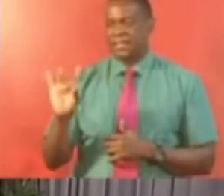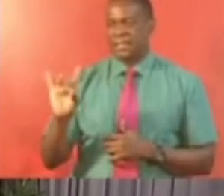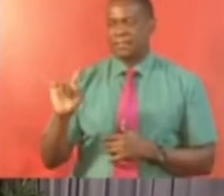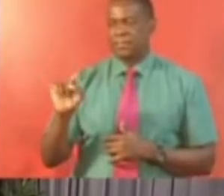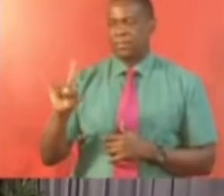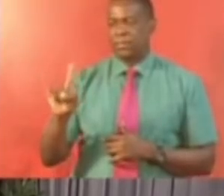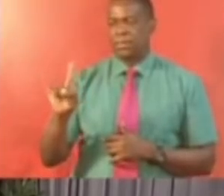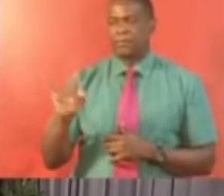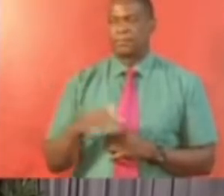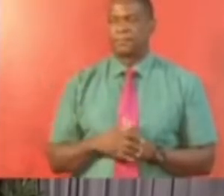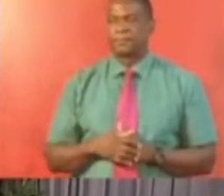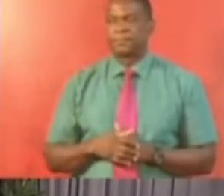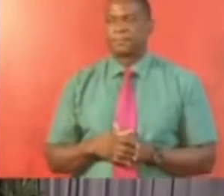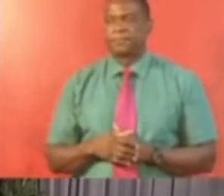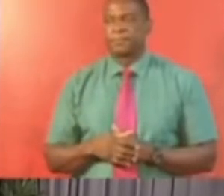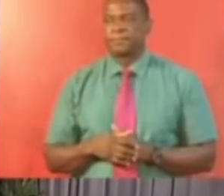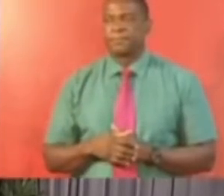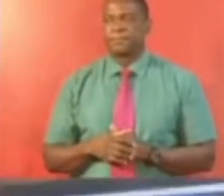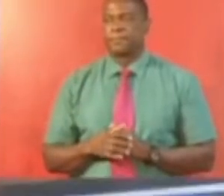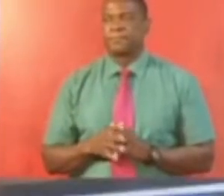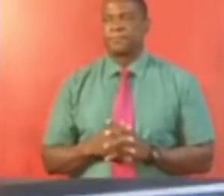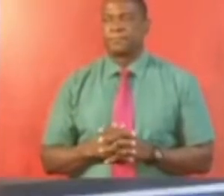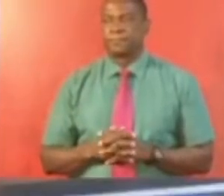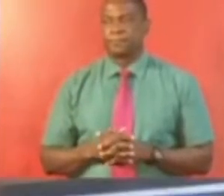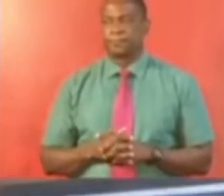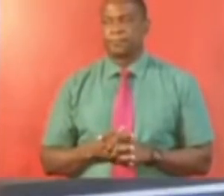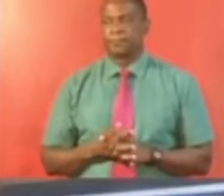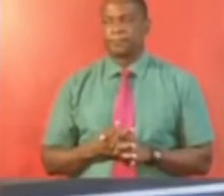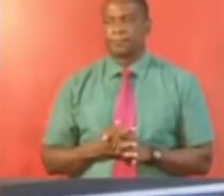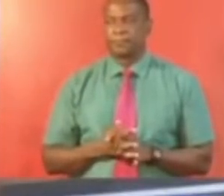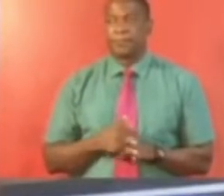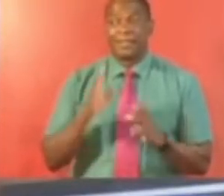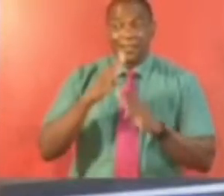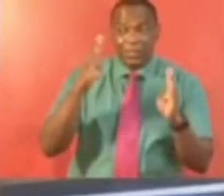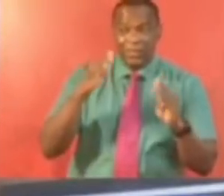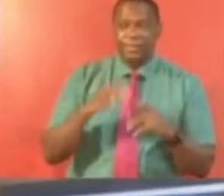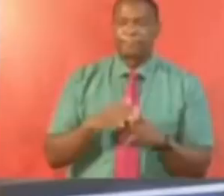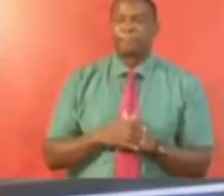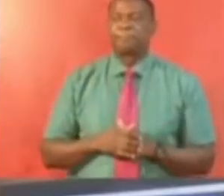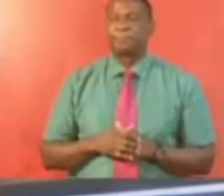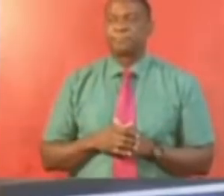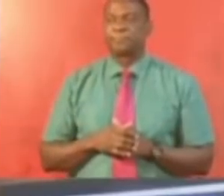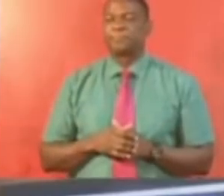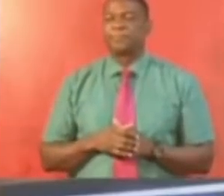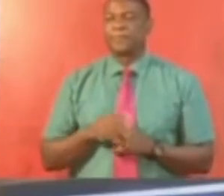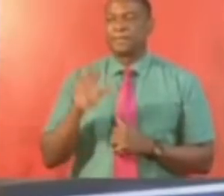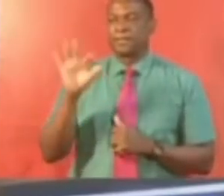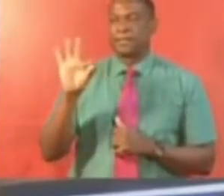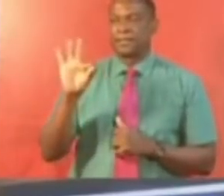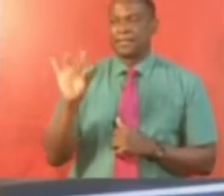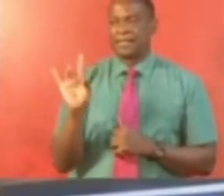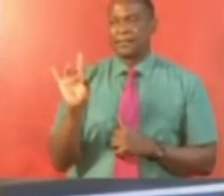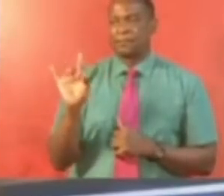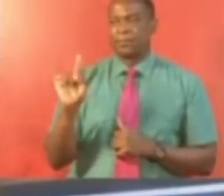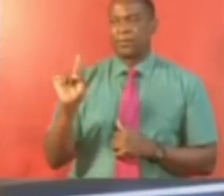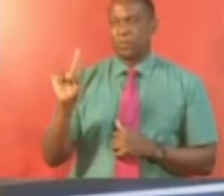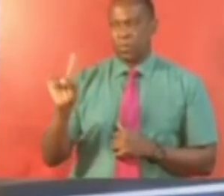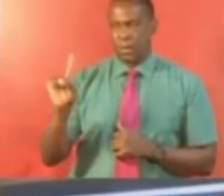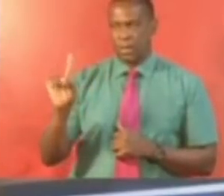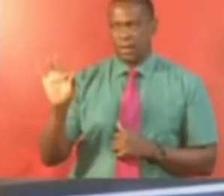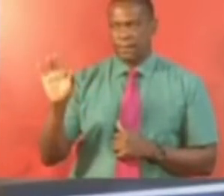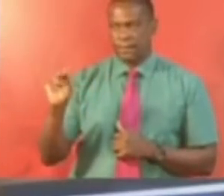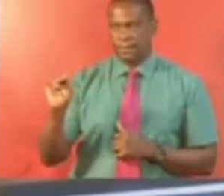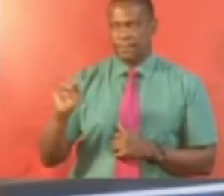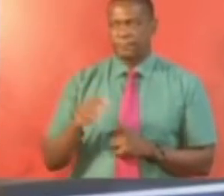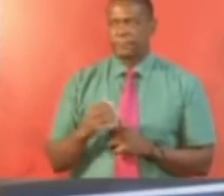you. Good morning again to the panel. Stephen Cummings, 98.1 FM. My two